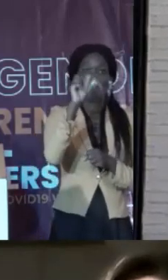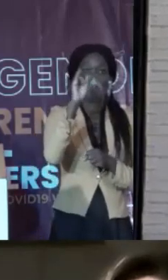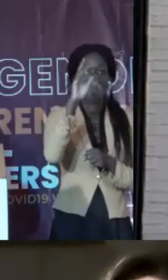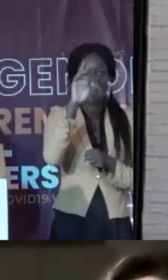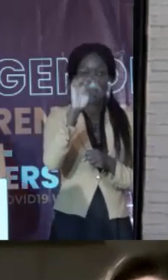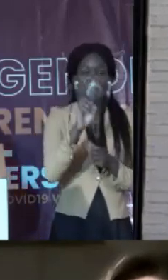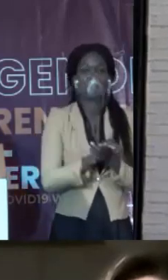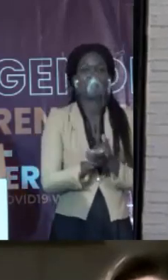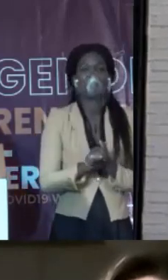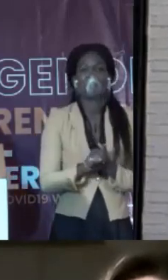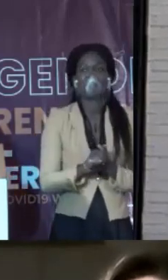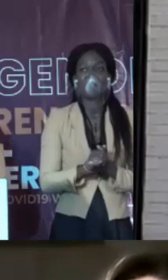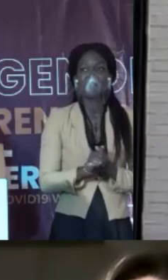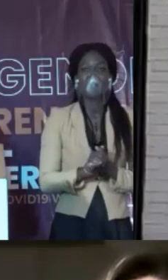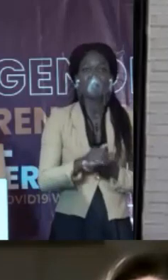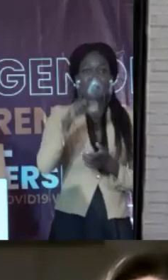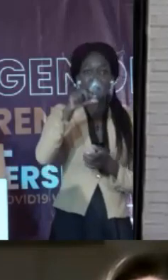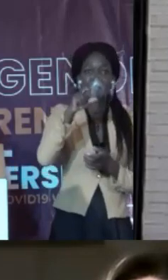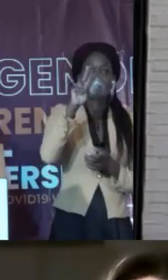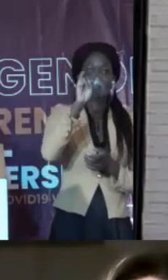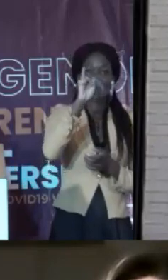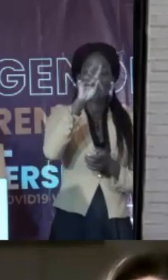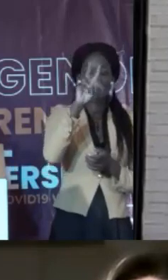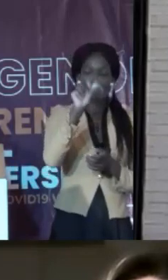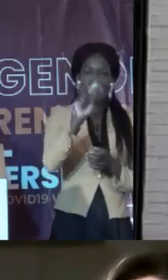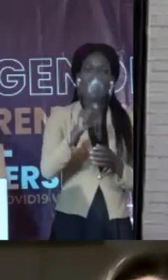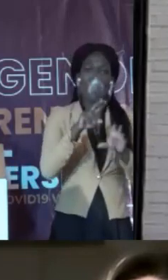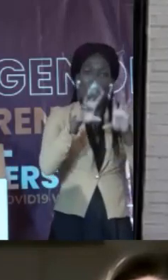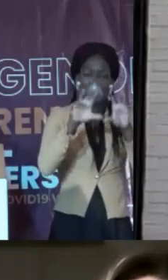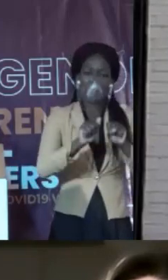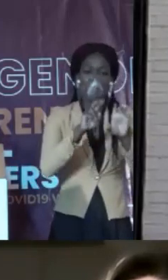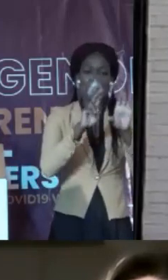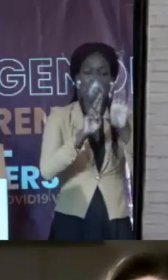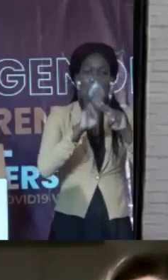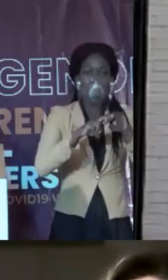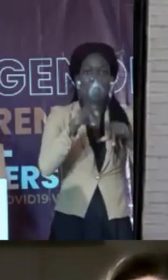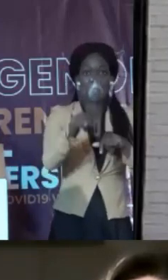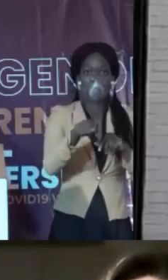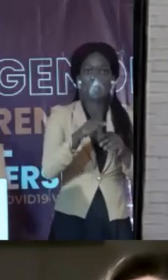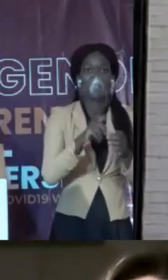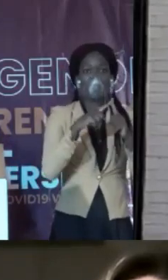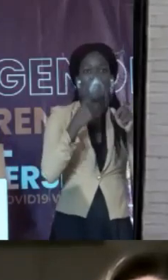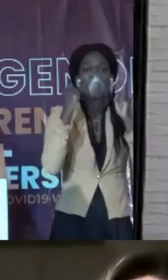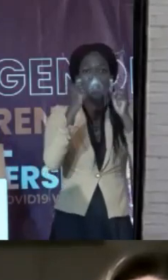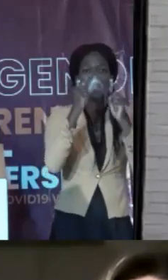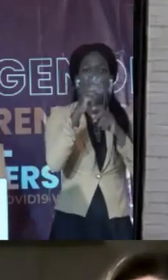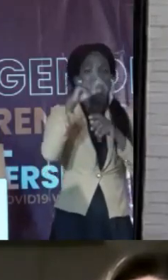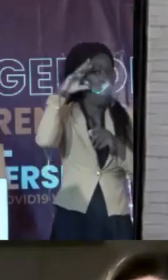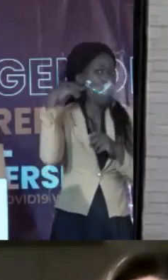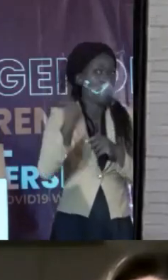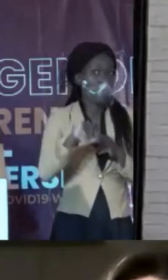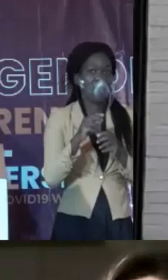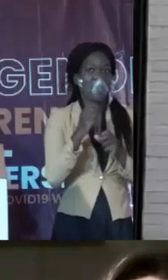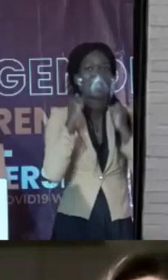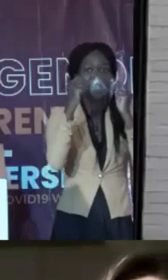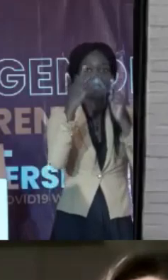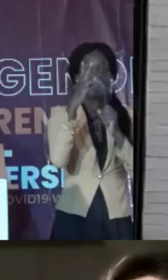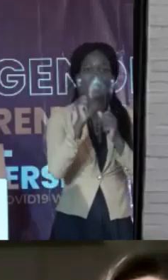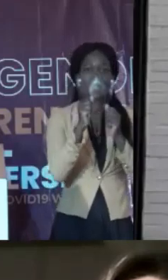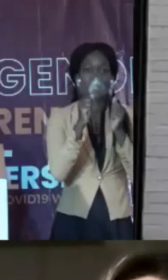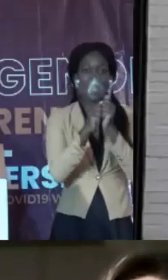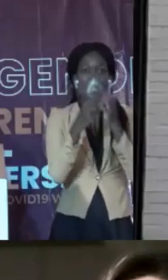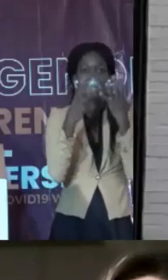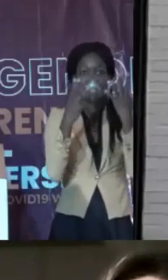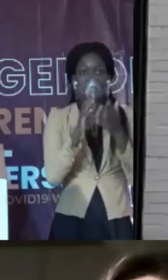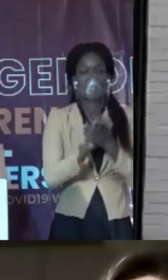Quiver has held this position since October 2018. Trocaire is an Irish